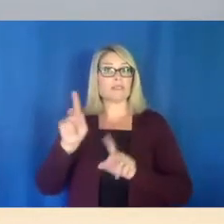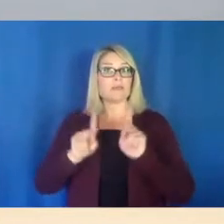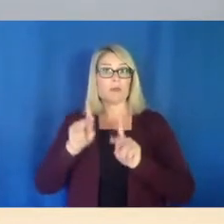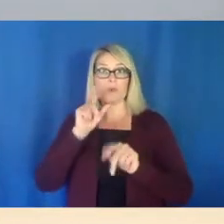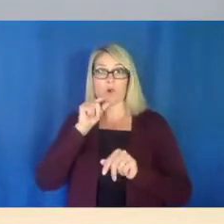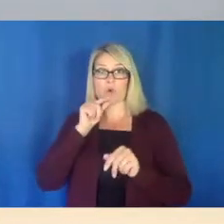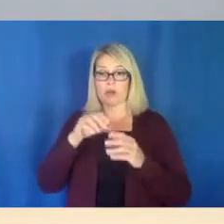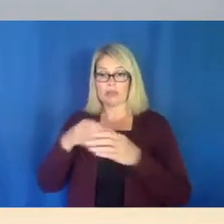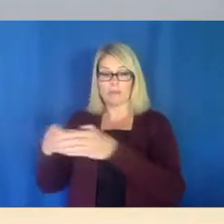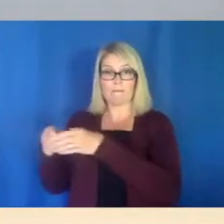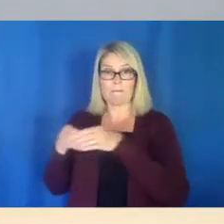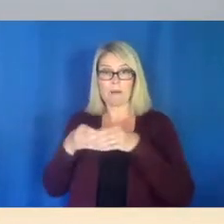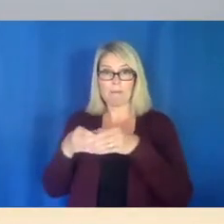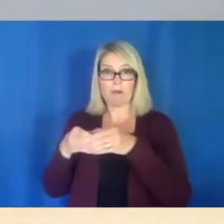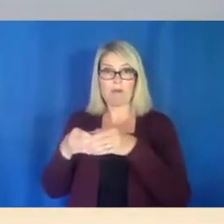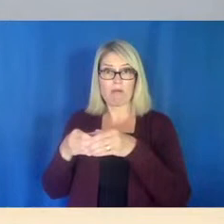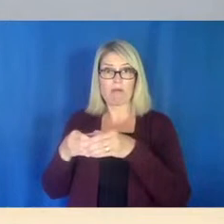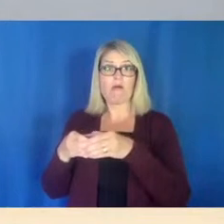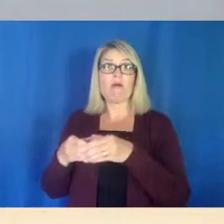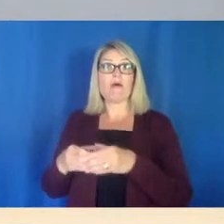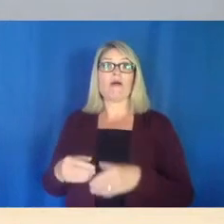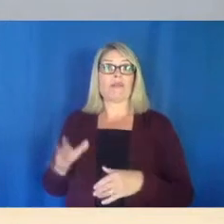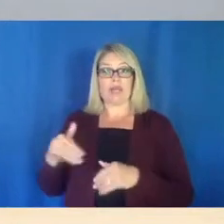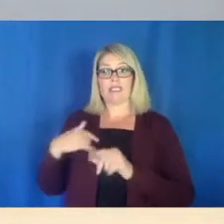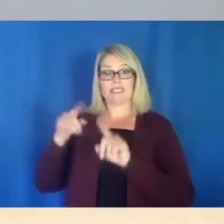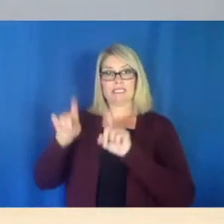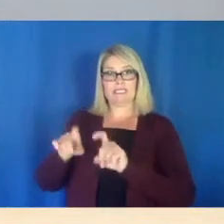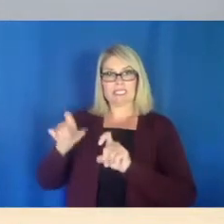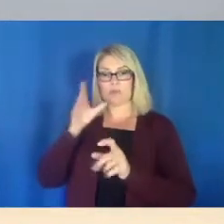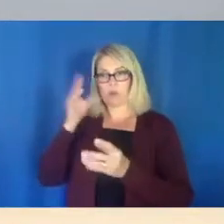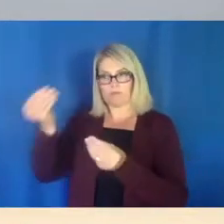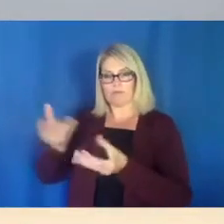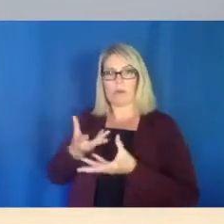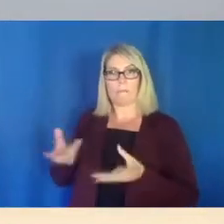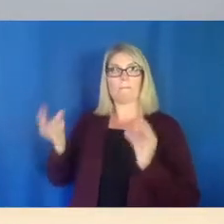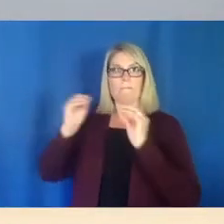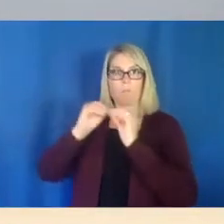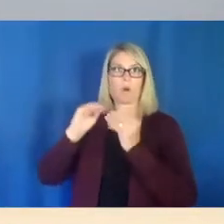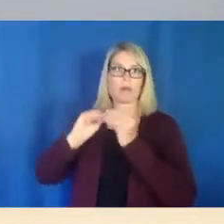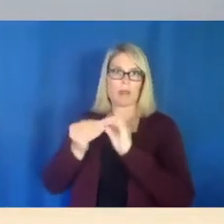Canada. Those testing numbers will also give us more information in the days ahead.